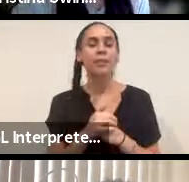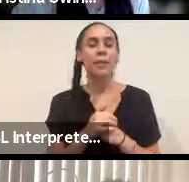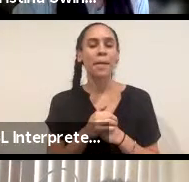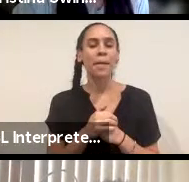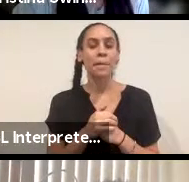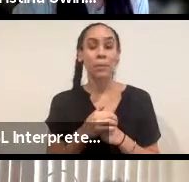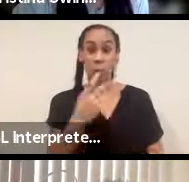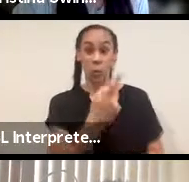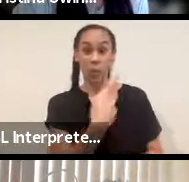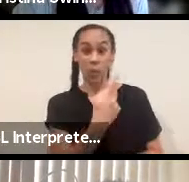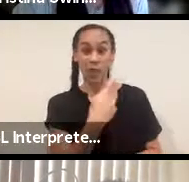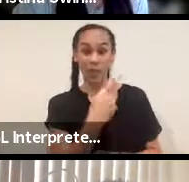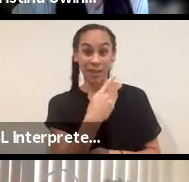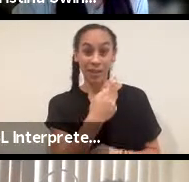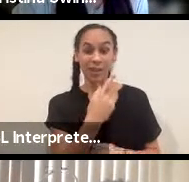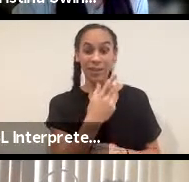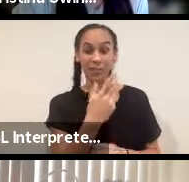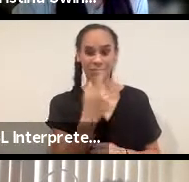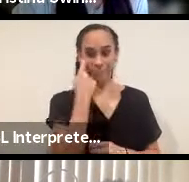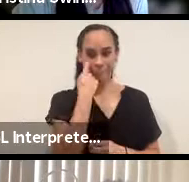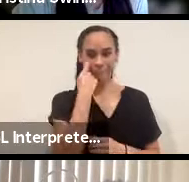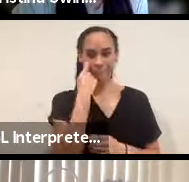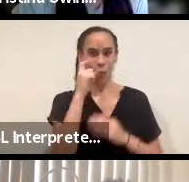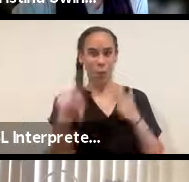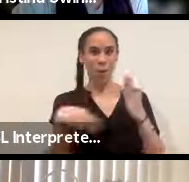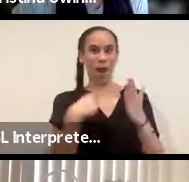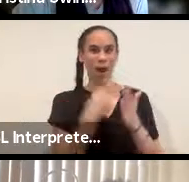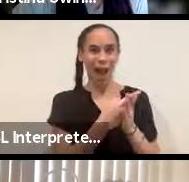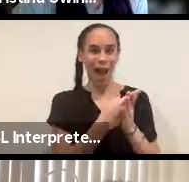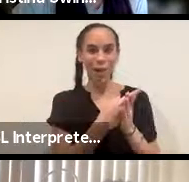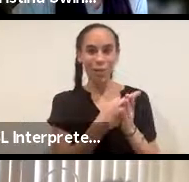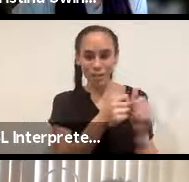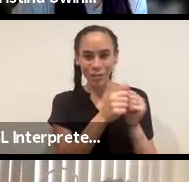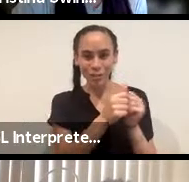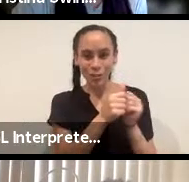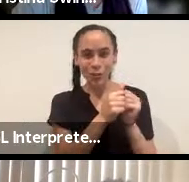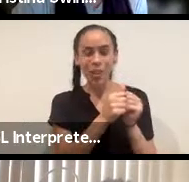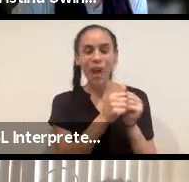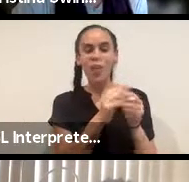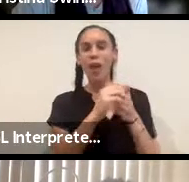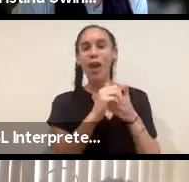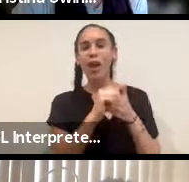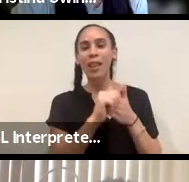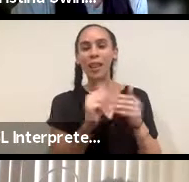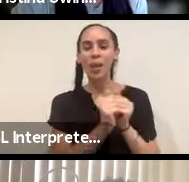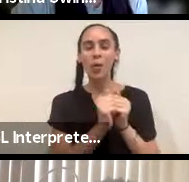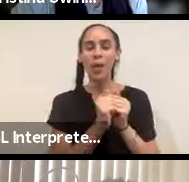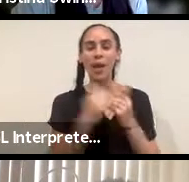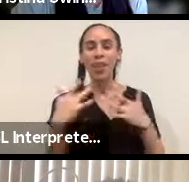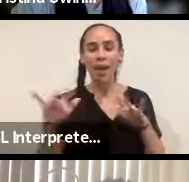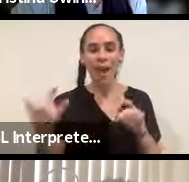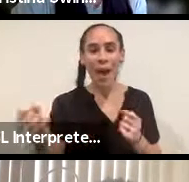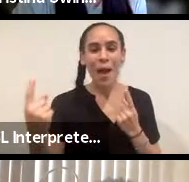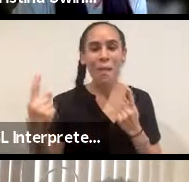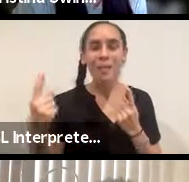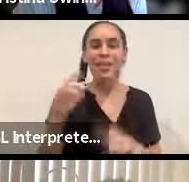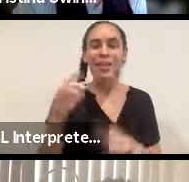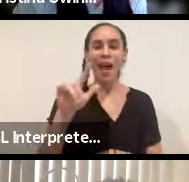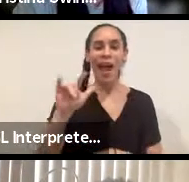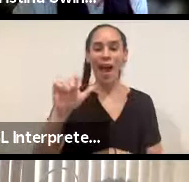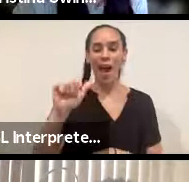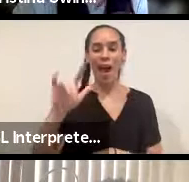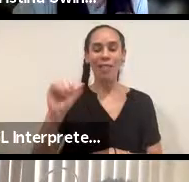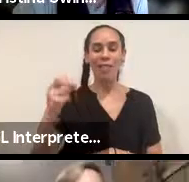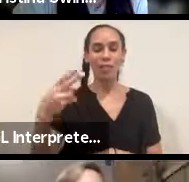an hour together earlier today on the Leading with Empathy and Allyship podcast. And we talked